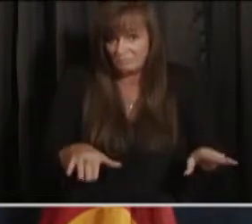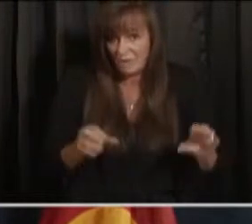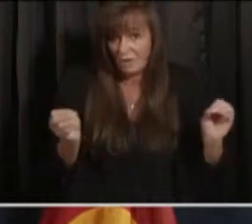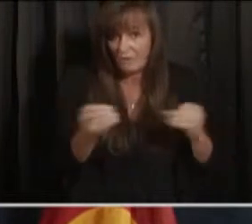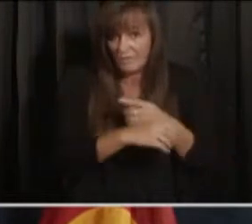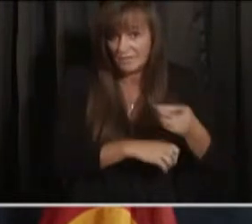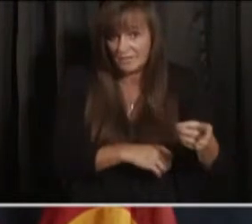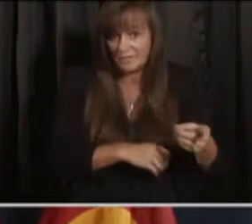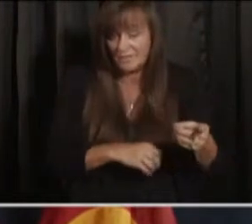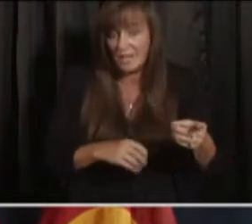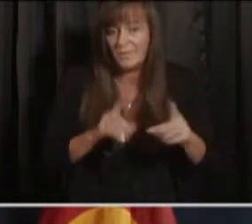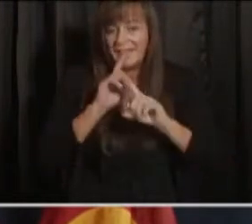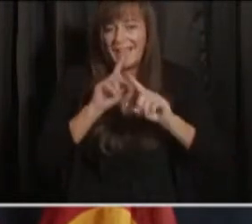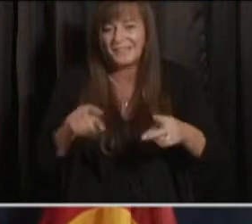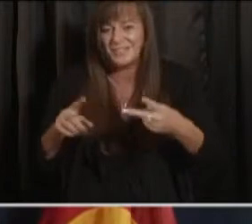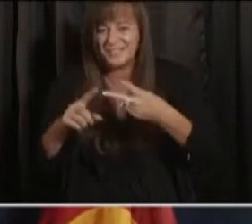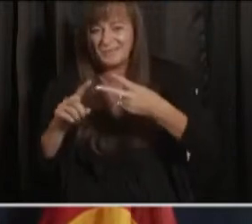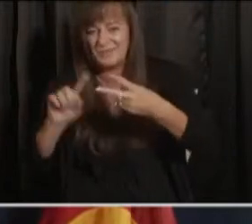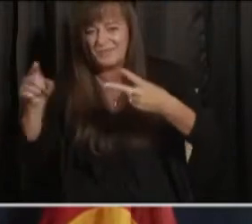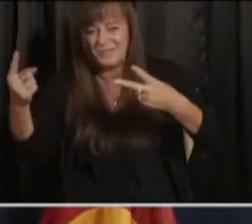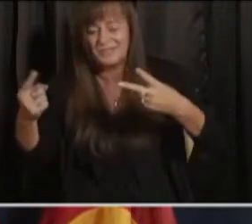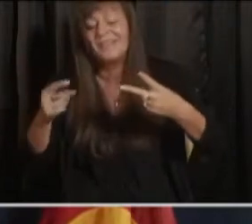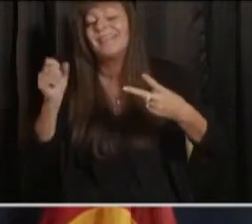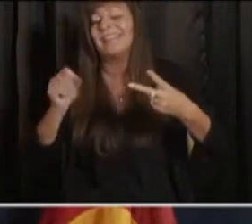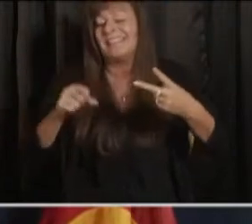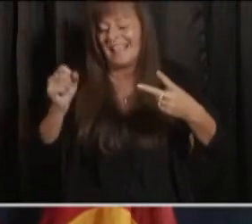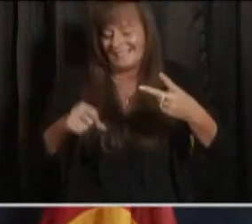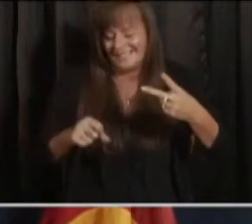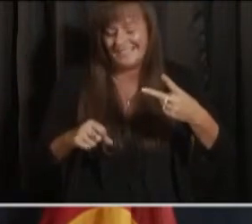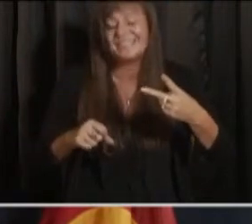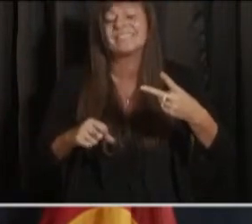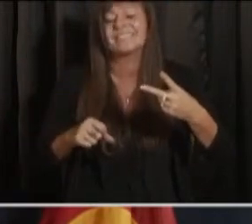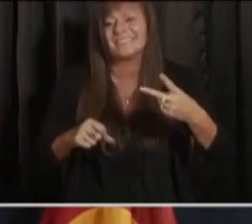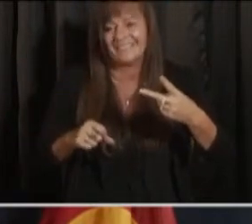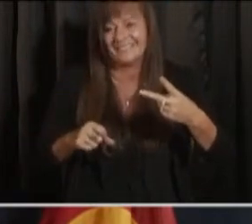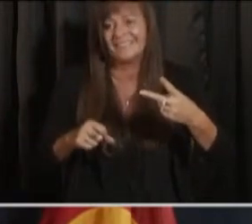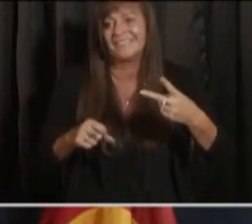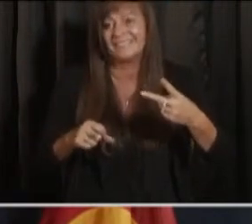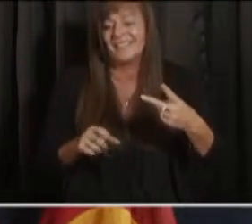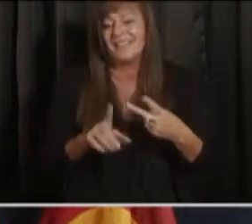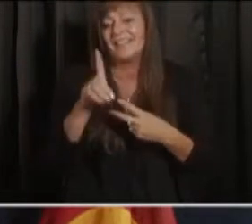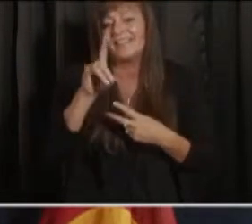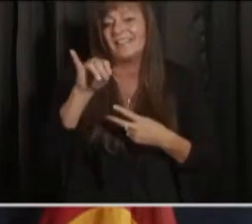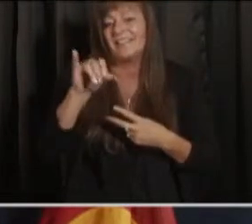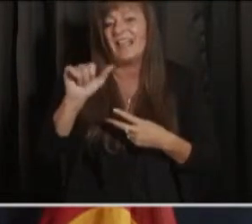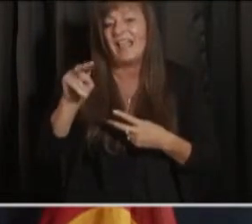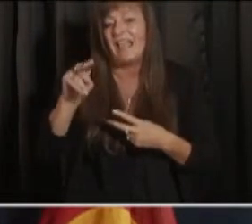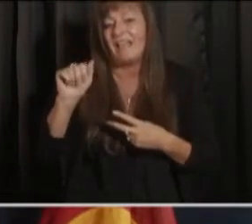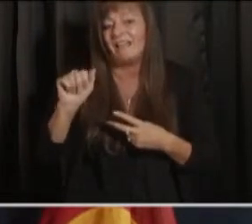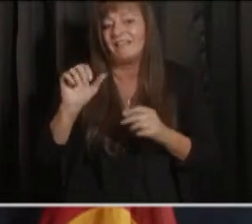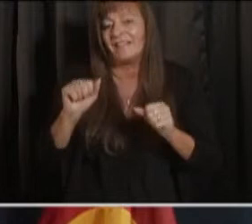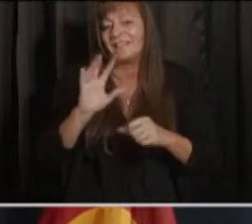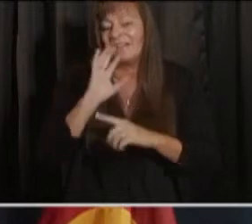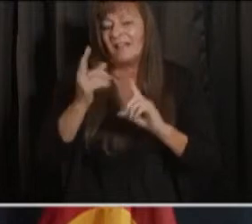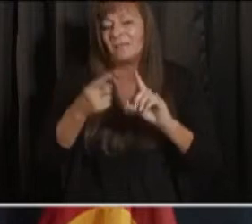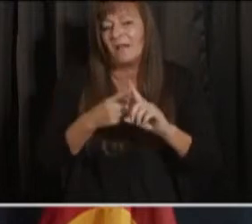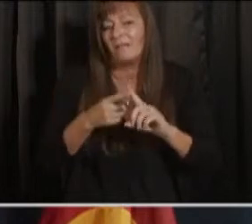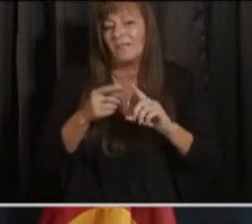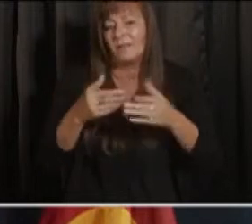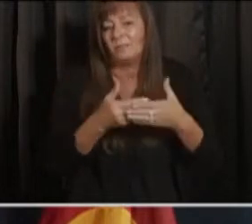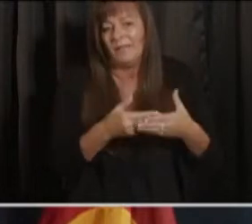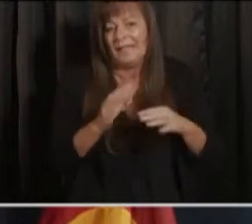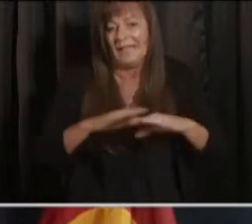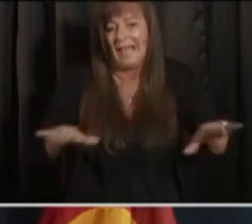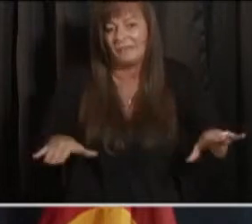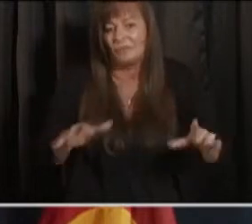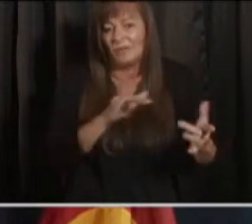first, the second one first. Yes, we have, and actually I'll go to Diana to talk about the pediatric outreach program in a minute, so she'll answer